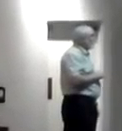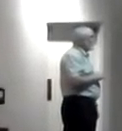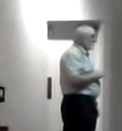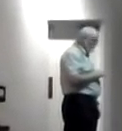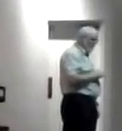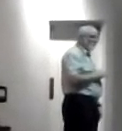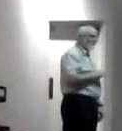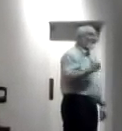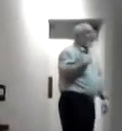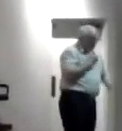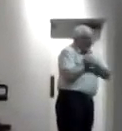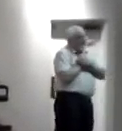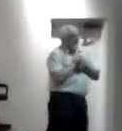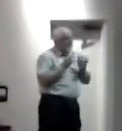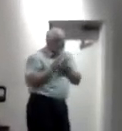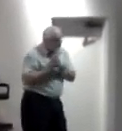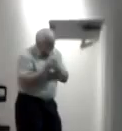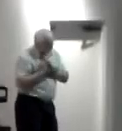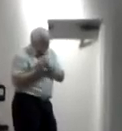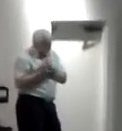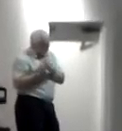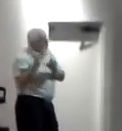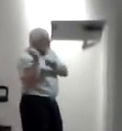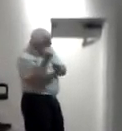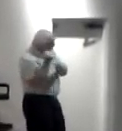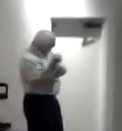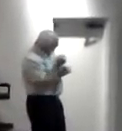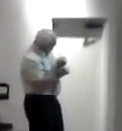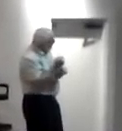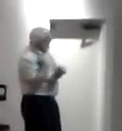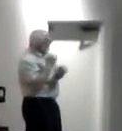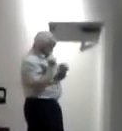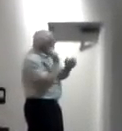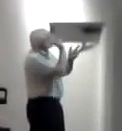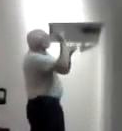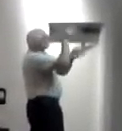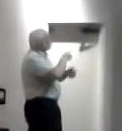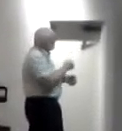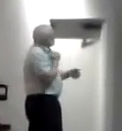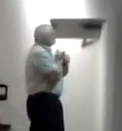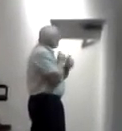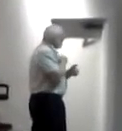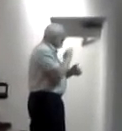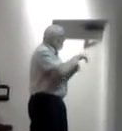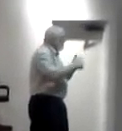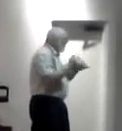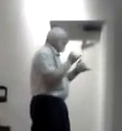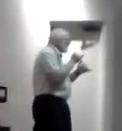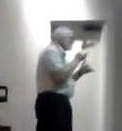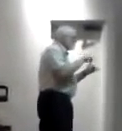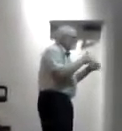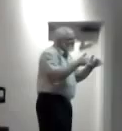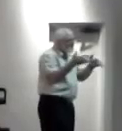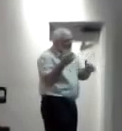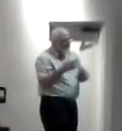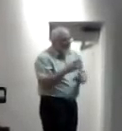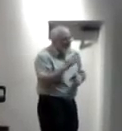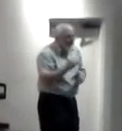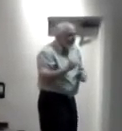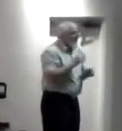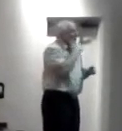Now, I love football. And I love baseball. And I love basketball. And I love all kinds of other things. And I would